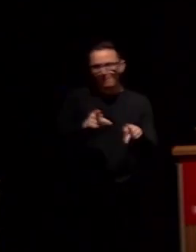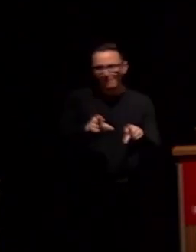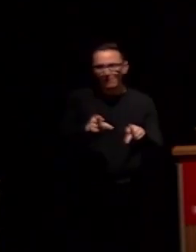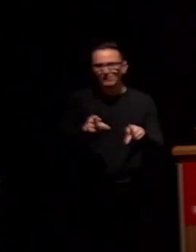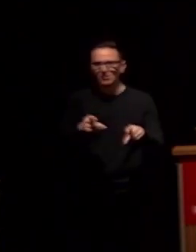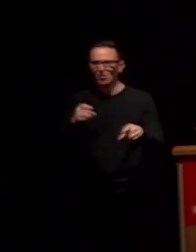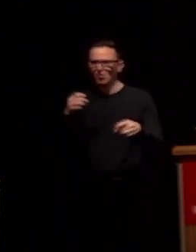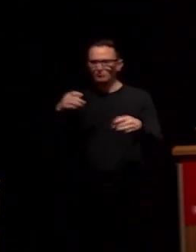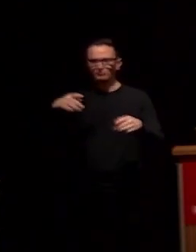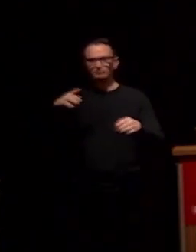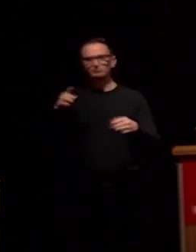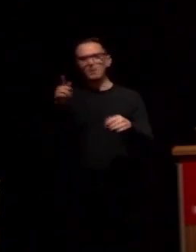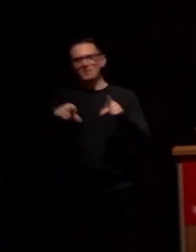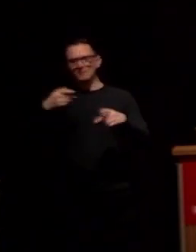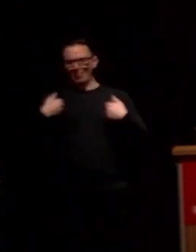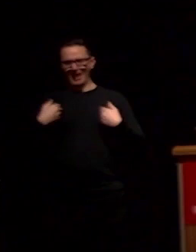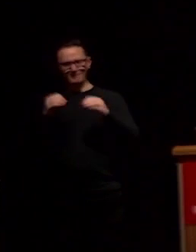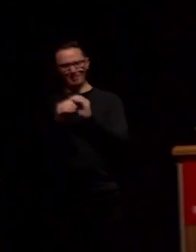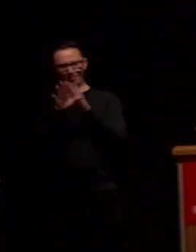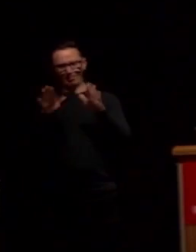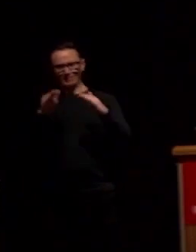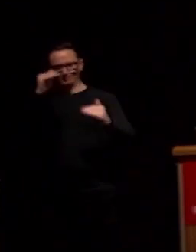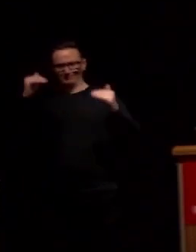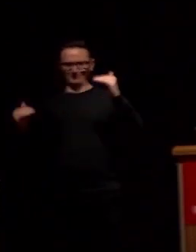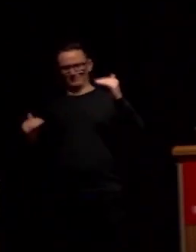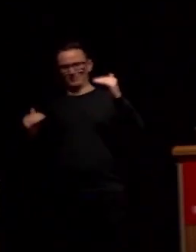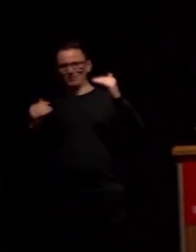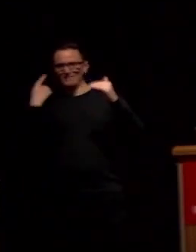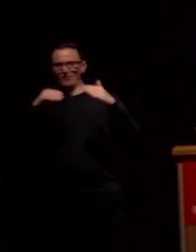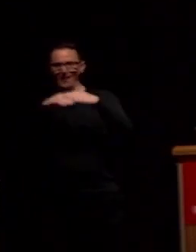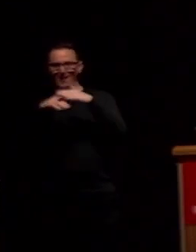clear disparities in terms of access to care?